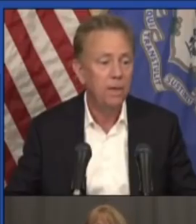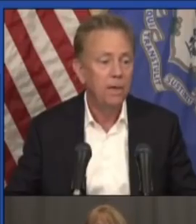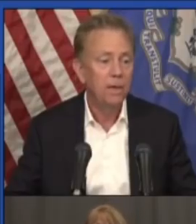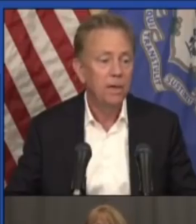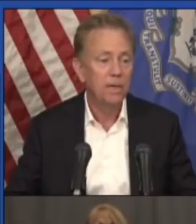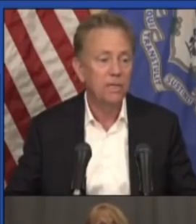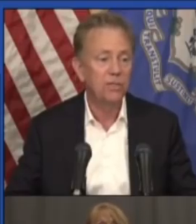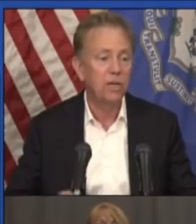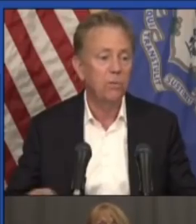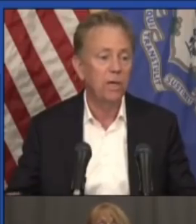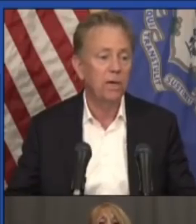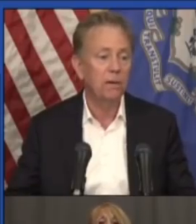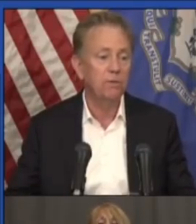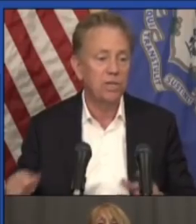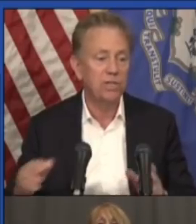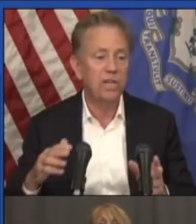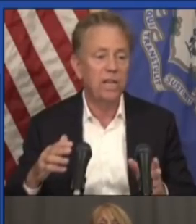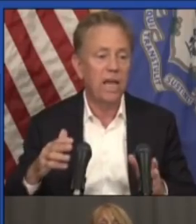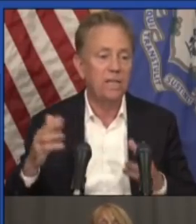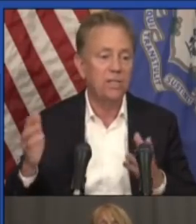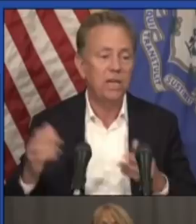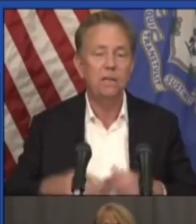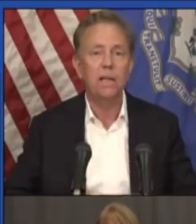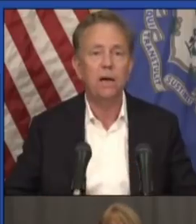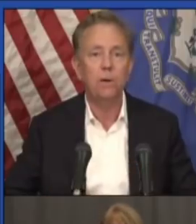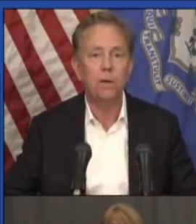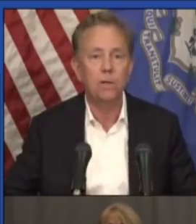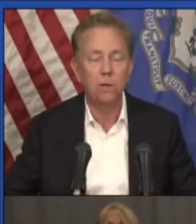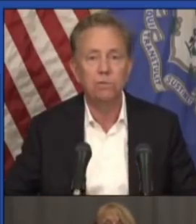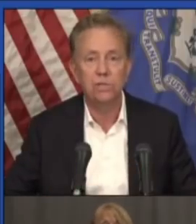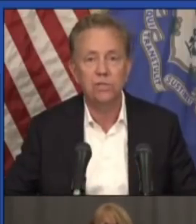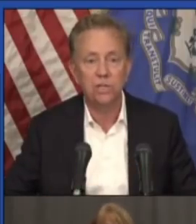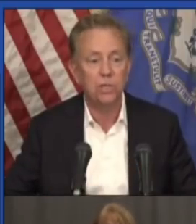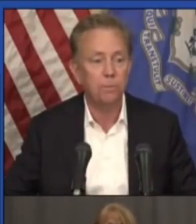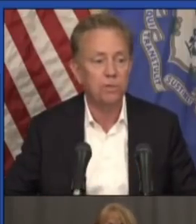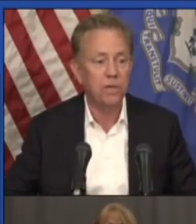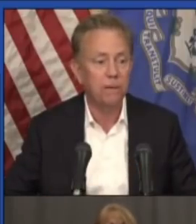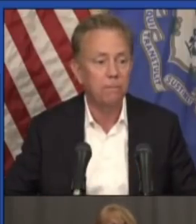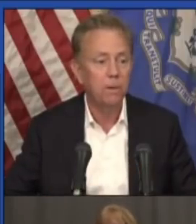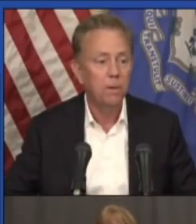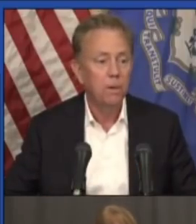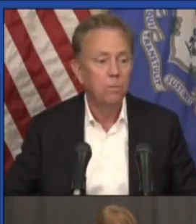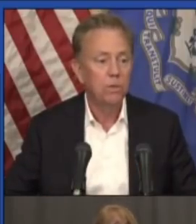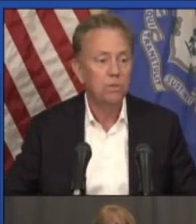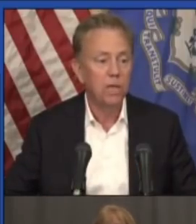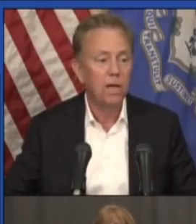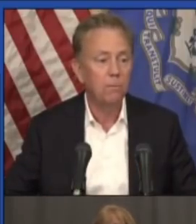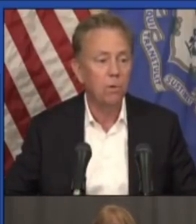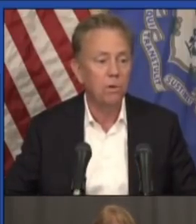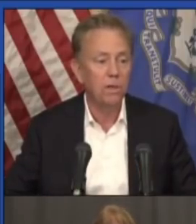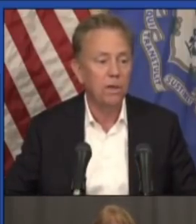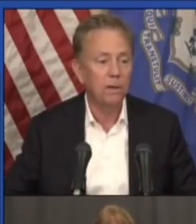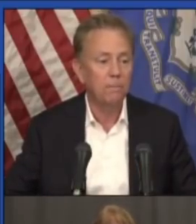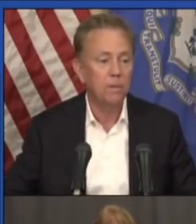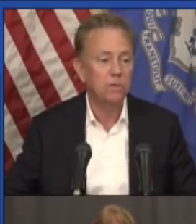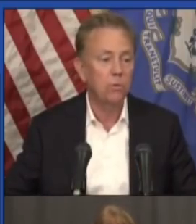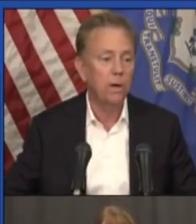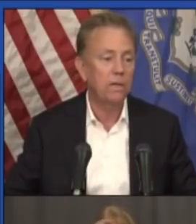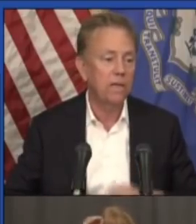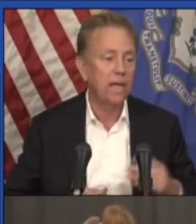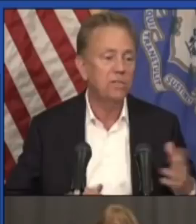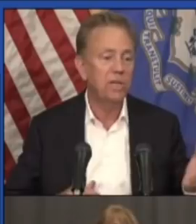happy. Continuing 16 to 18, now at close to 60%, which is a lot more than